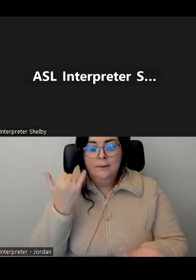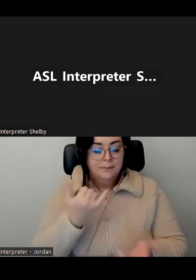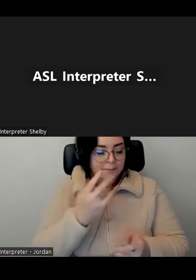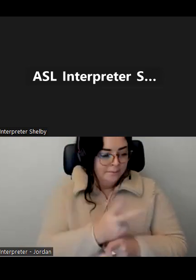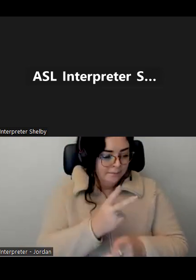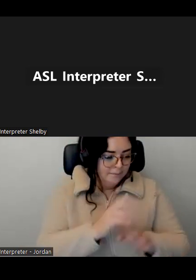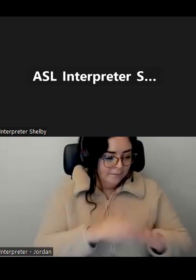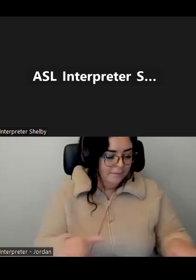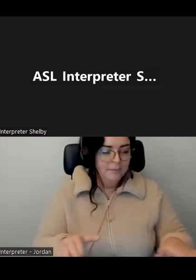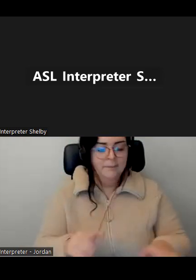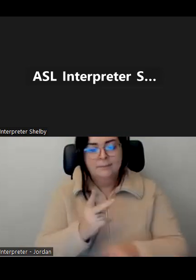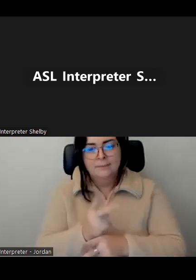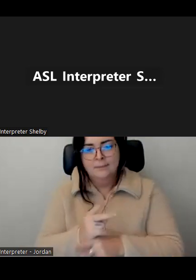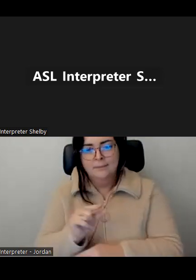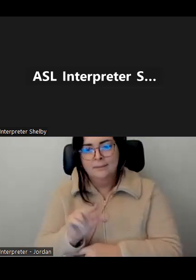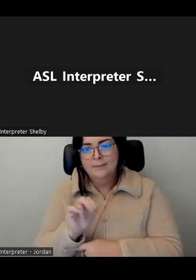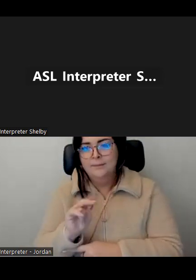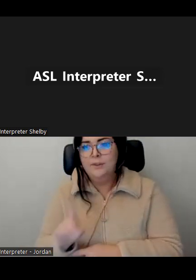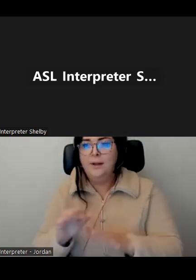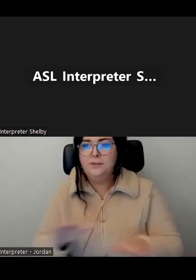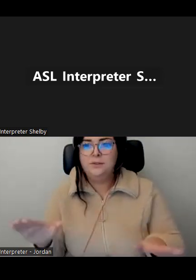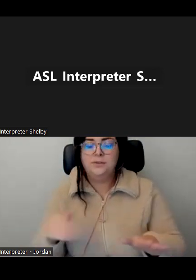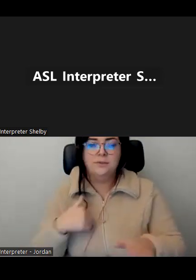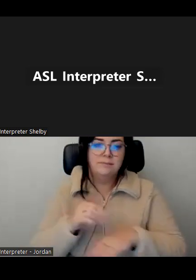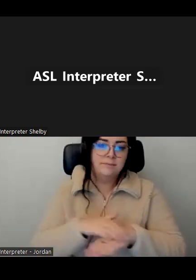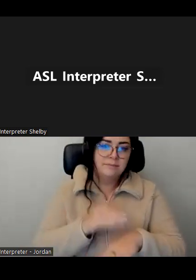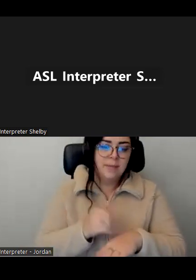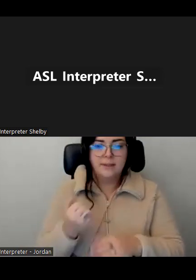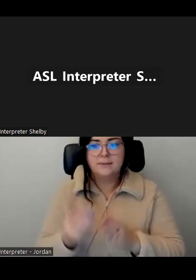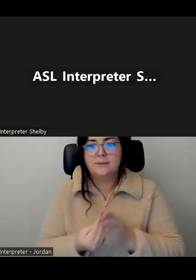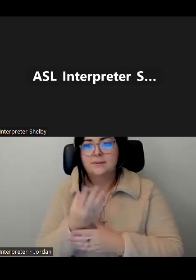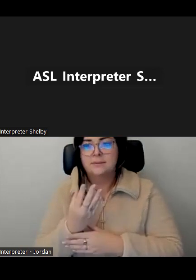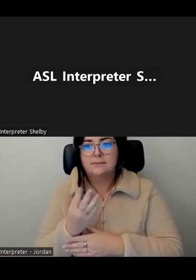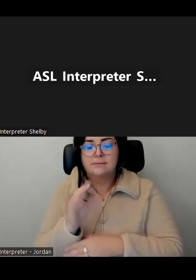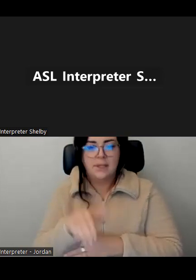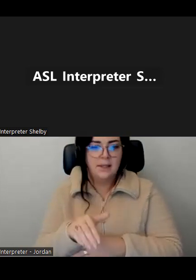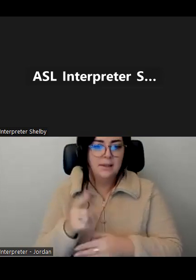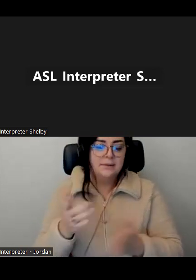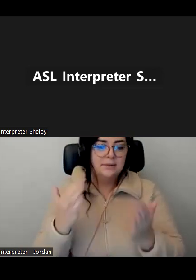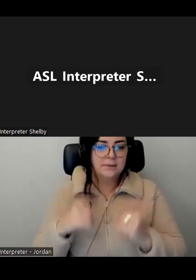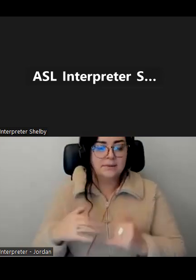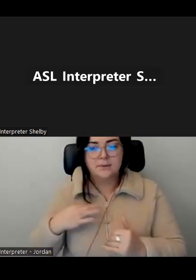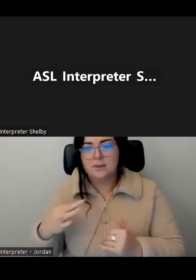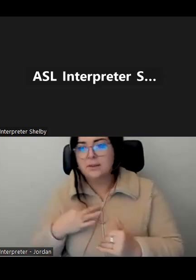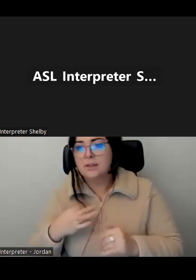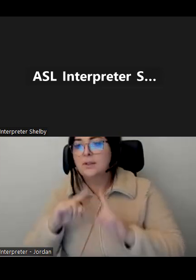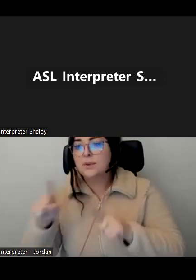children, grandchildren, pets, plants, going to work, volunteering, going out for coffee with